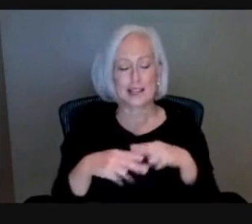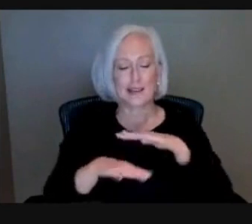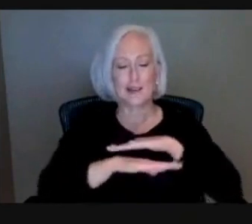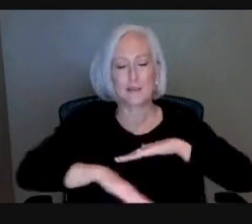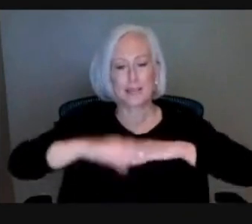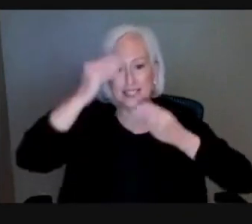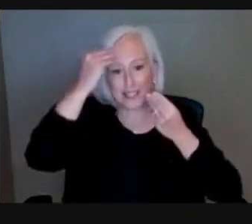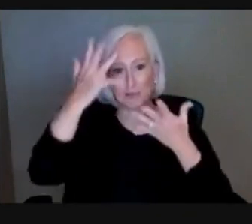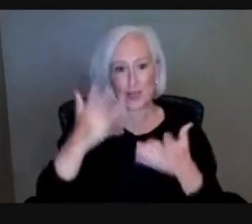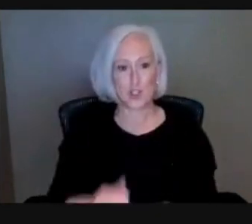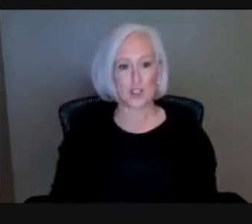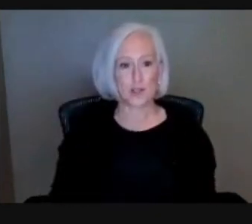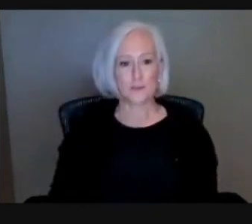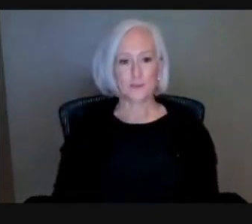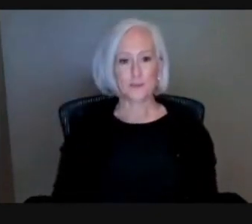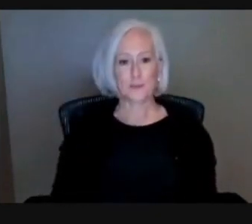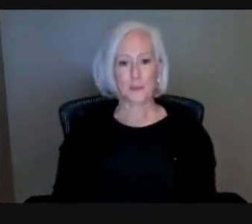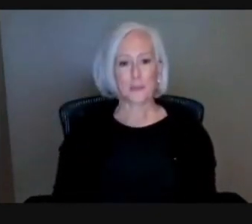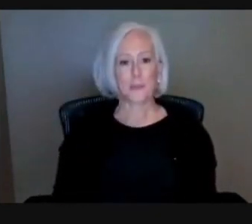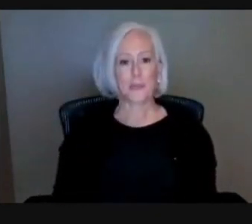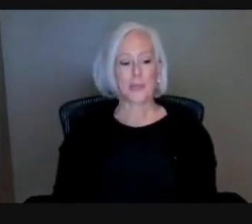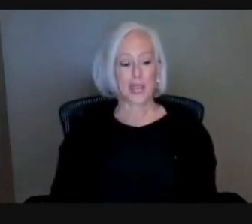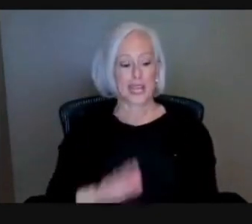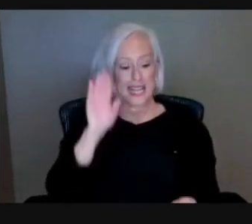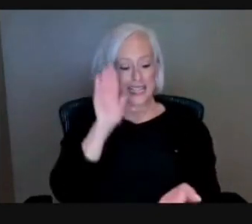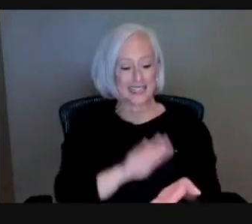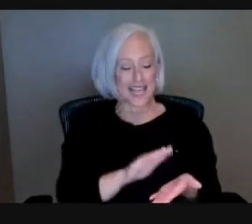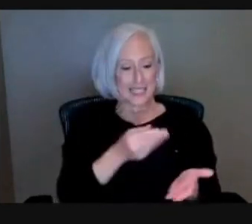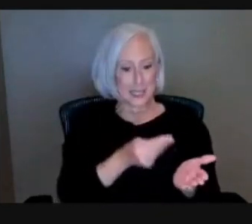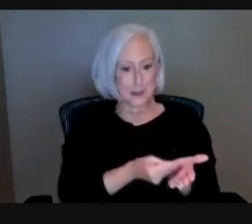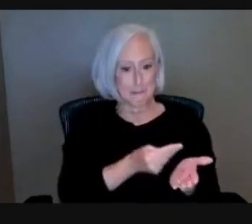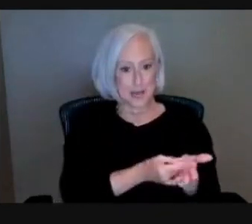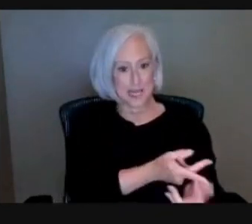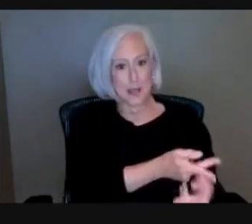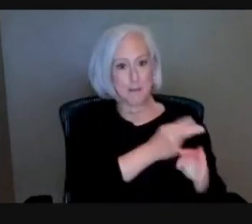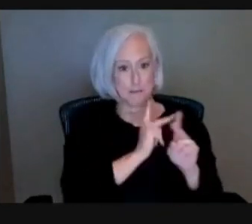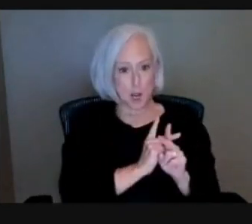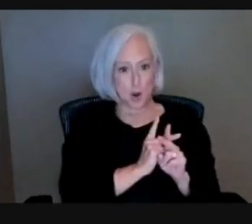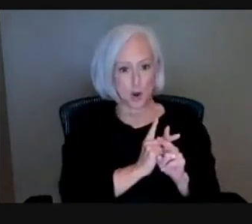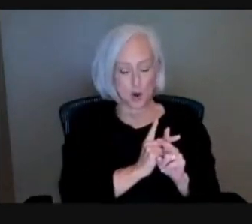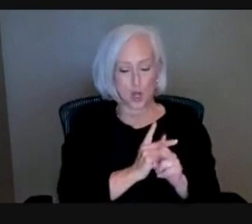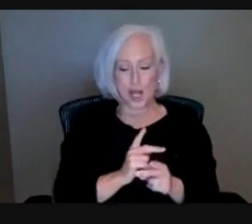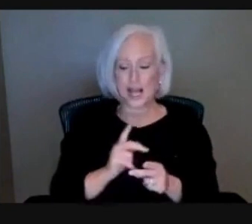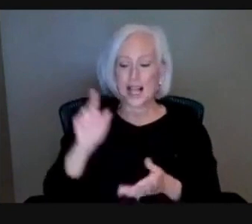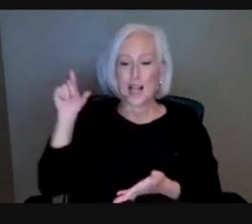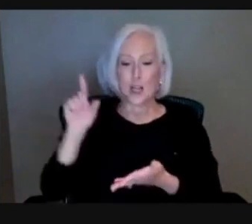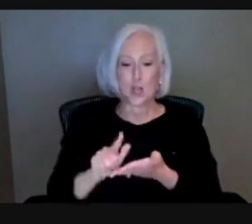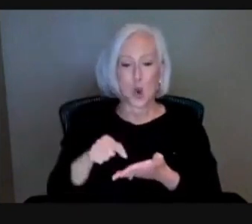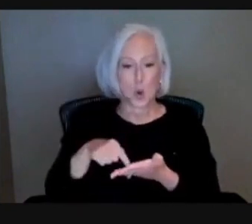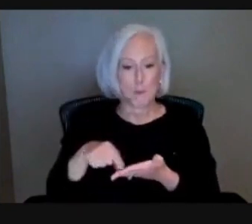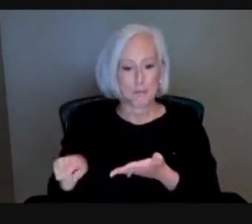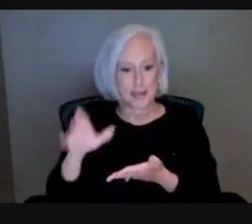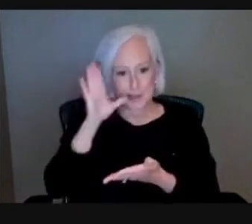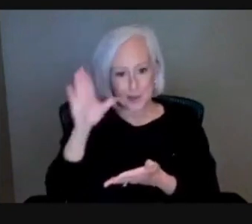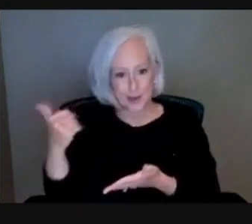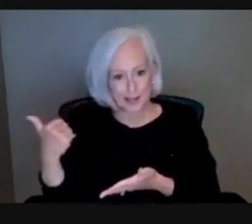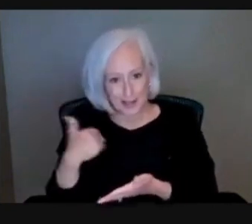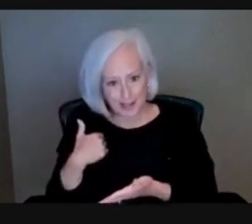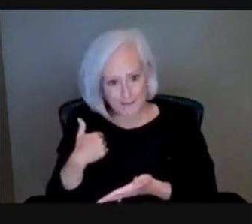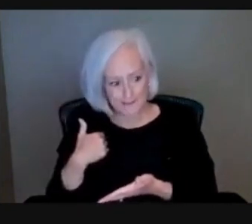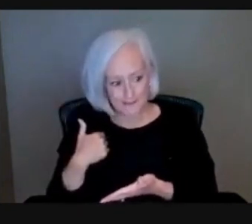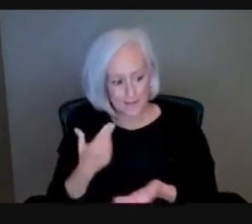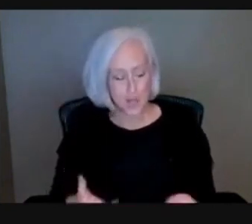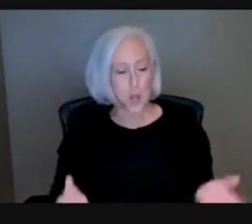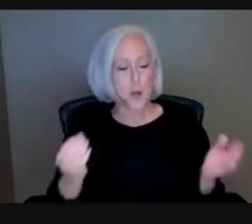what? The less money that you borrow from me, the lower your payment is going to be. So the larger your down payment,